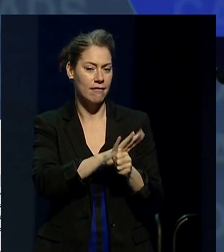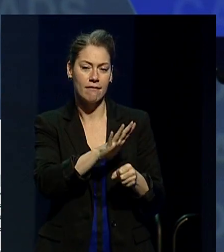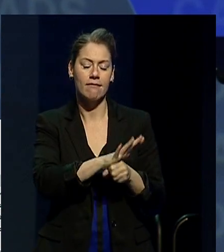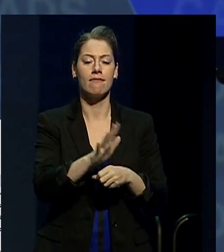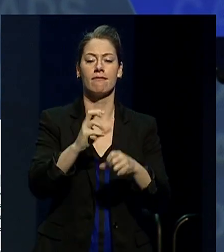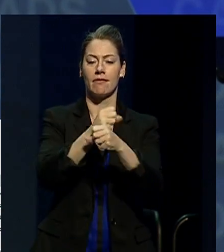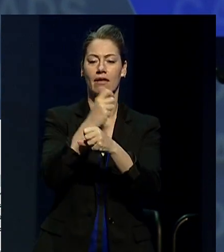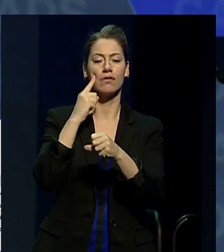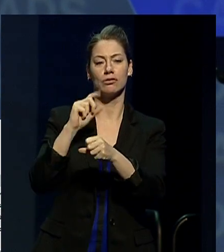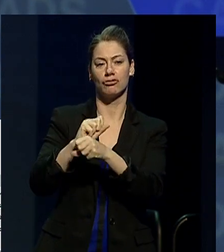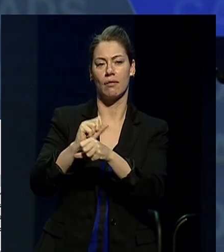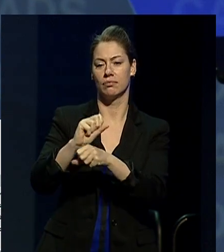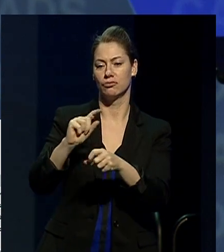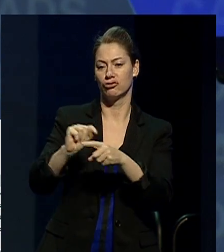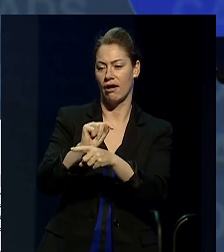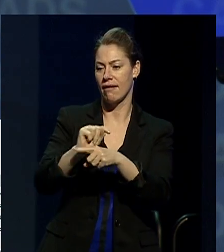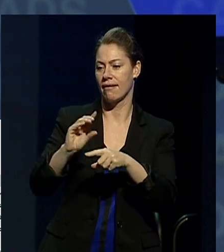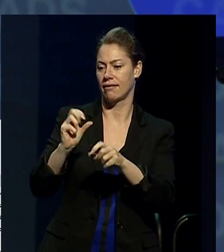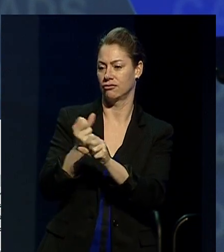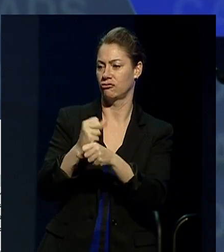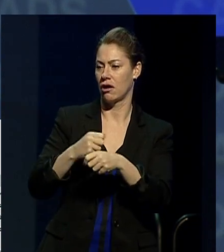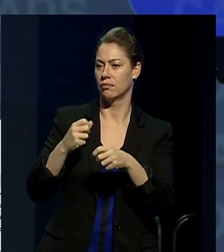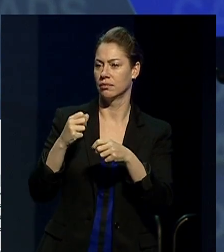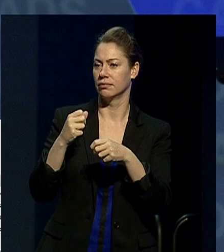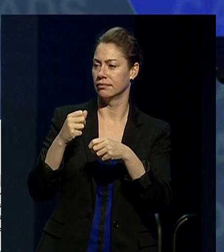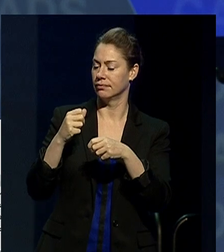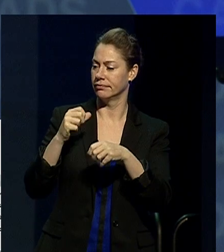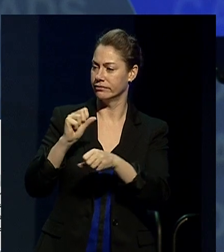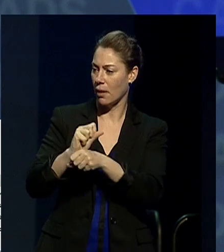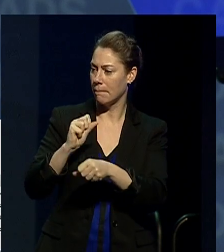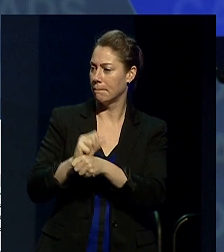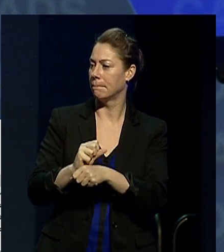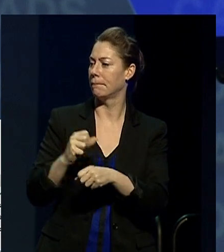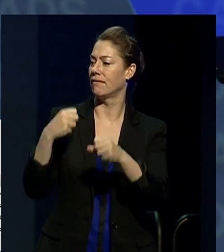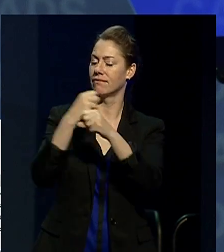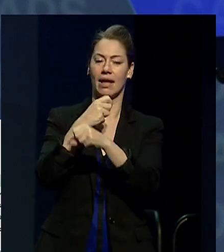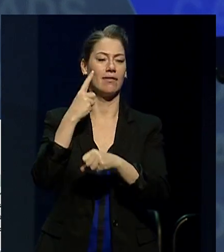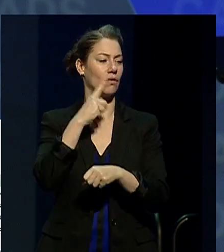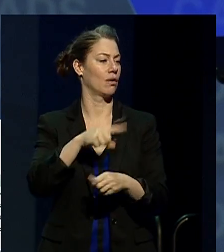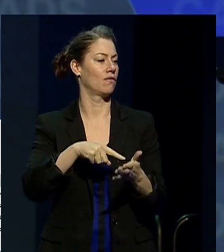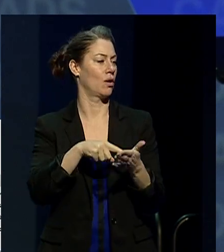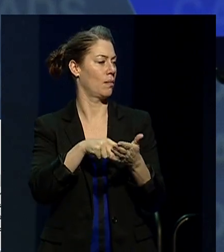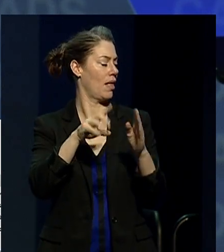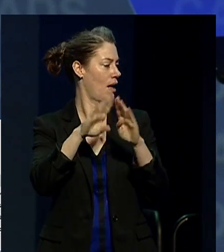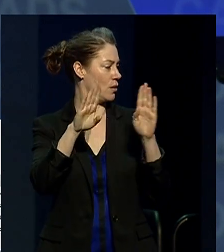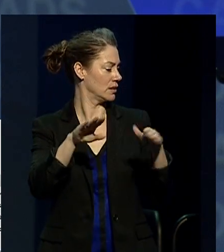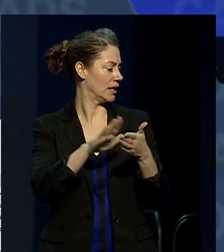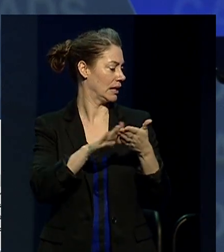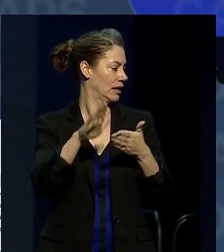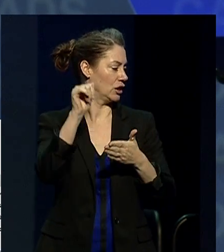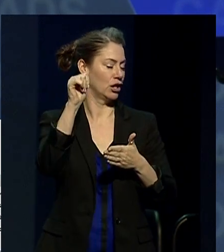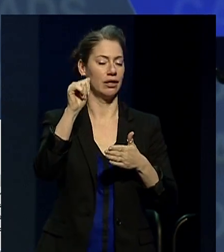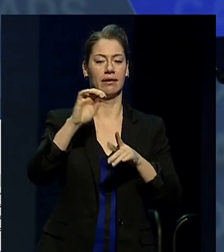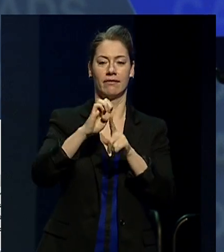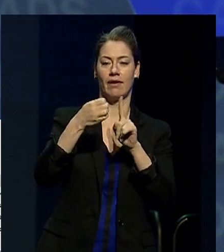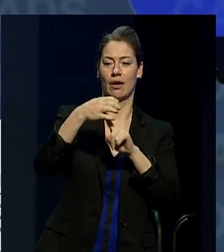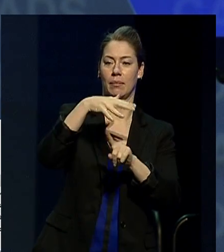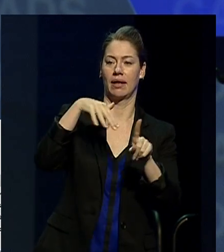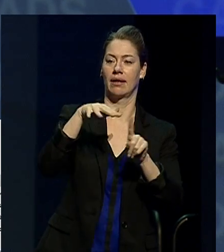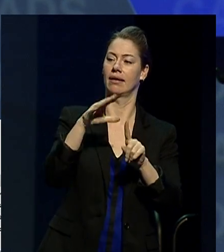job creation, fighting for affordable housing, a cleaner environment, and green